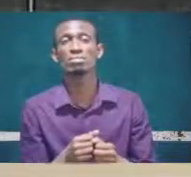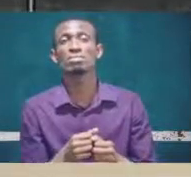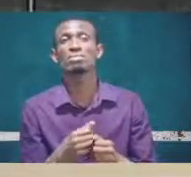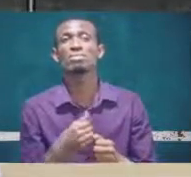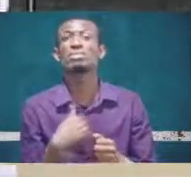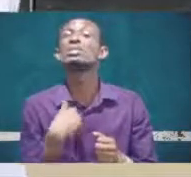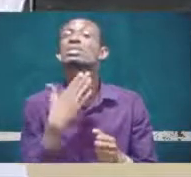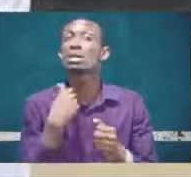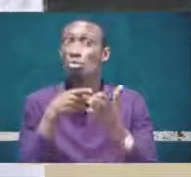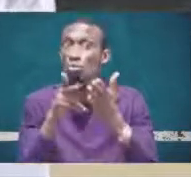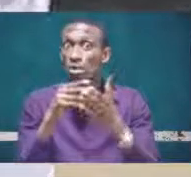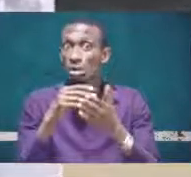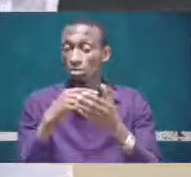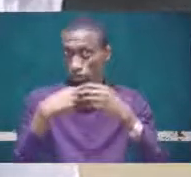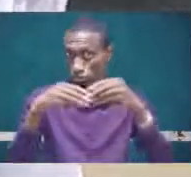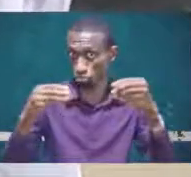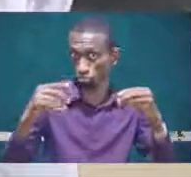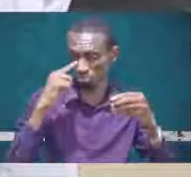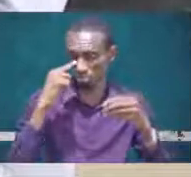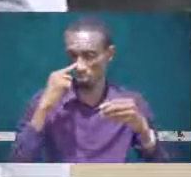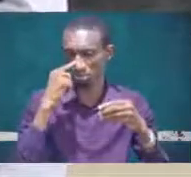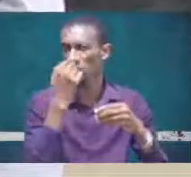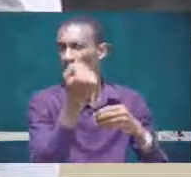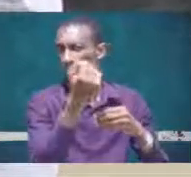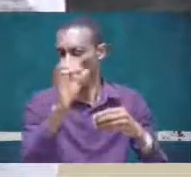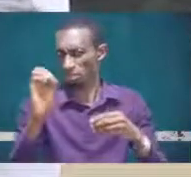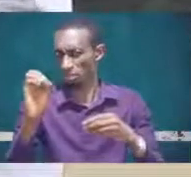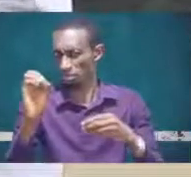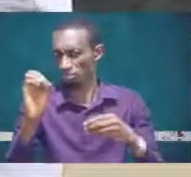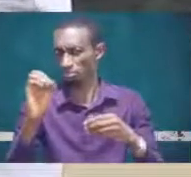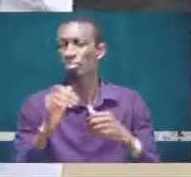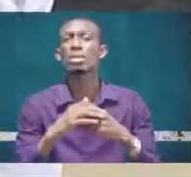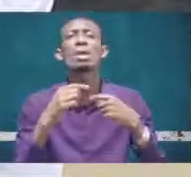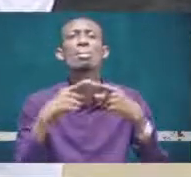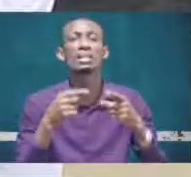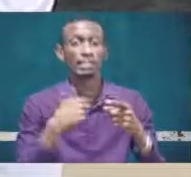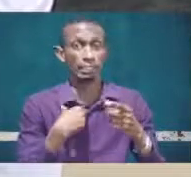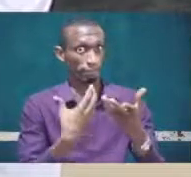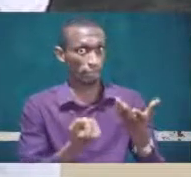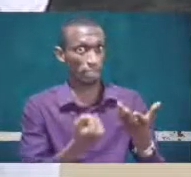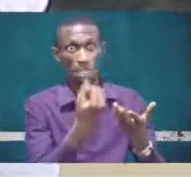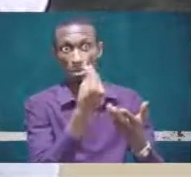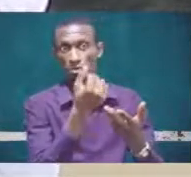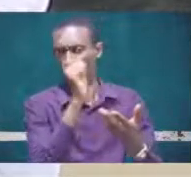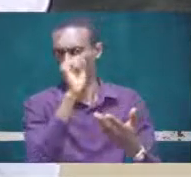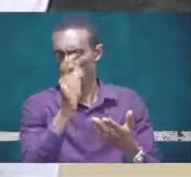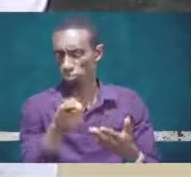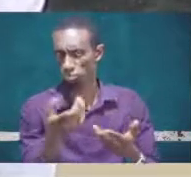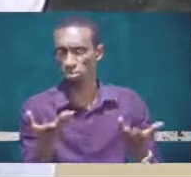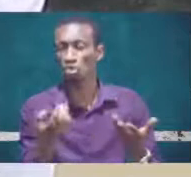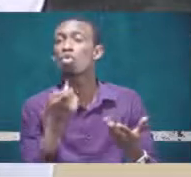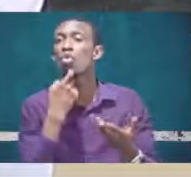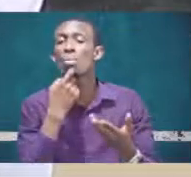5,000, I want to buy a commodity of 500, I will be able to get the balance because money is divided into